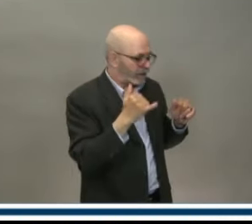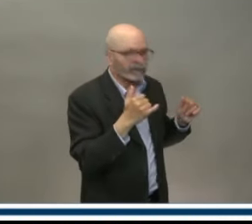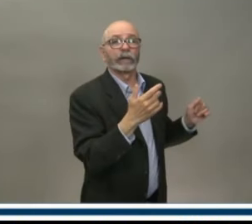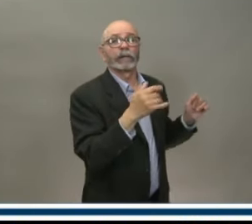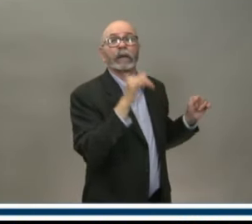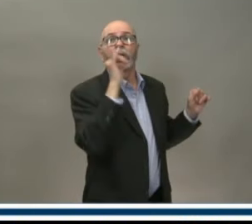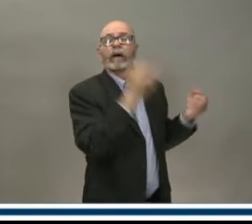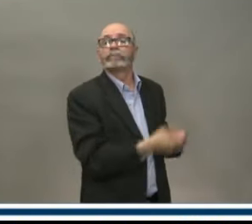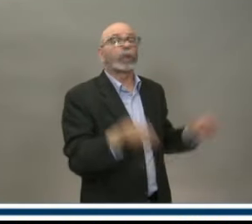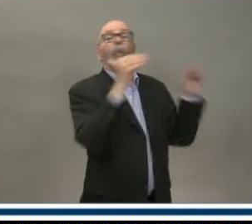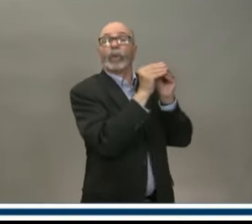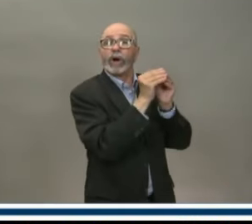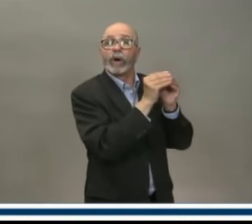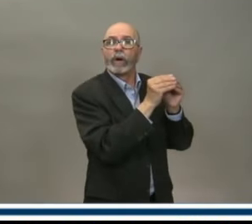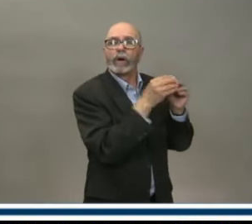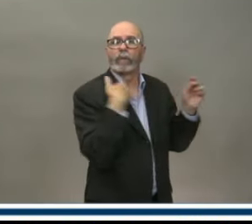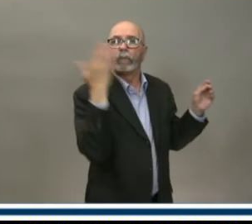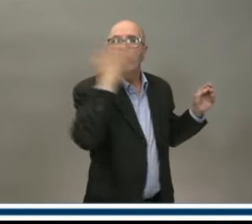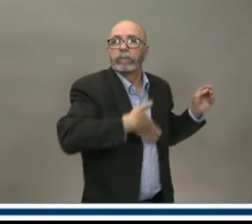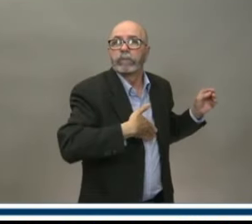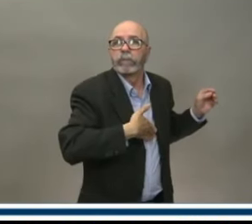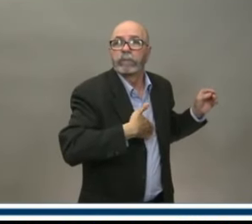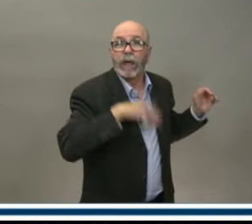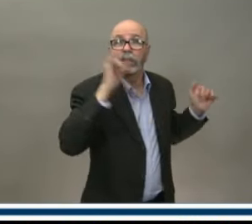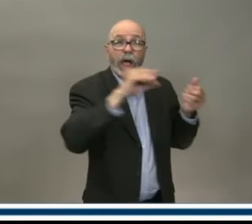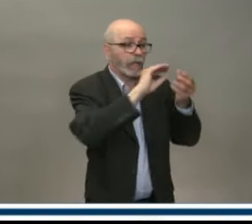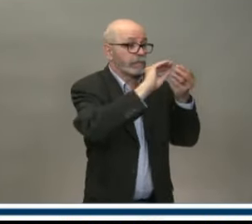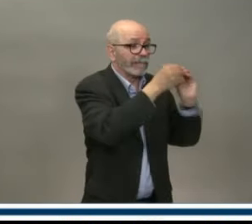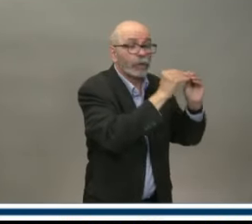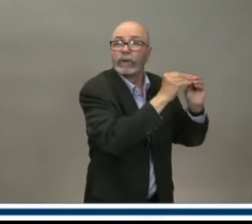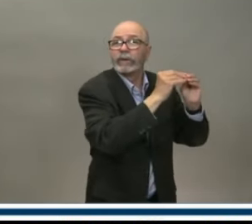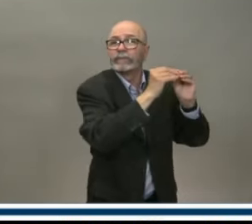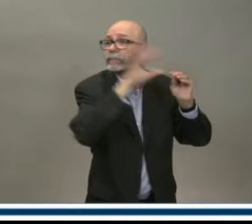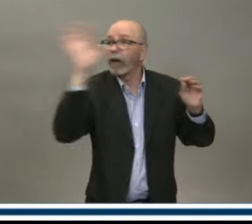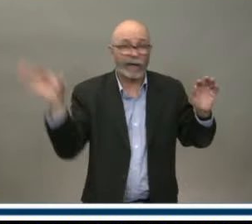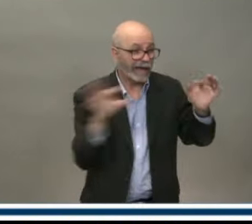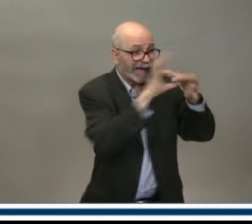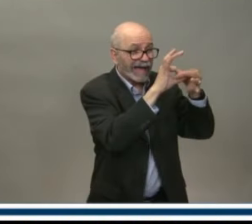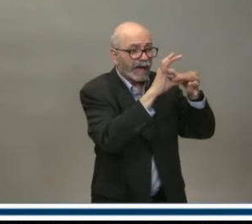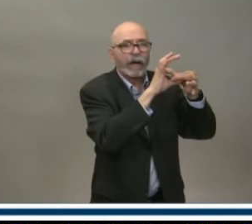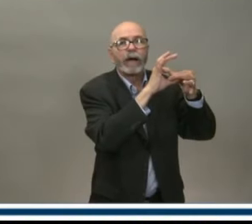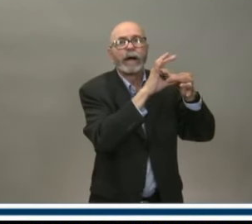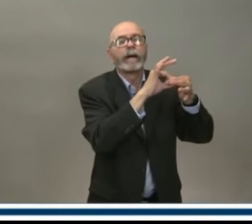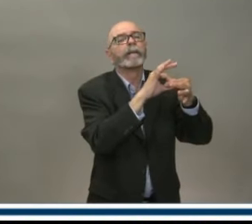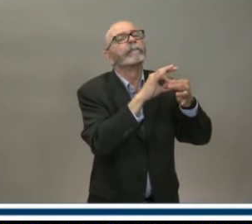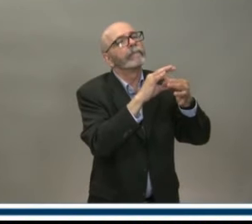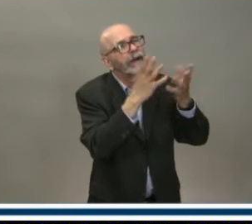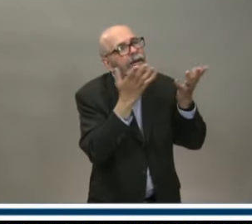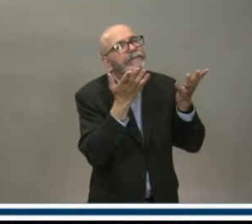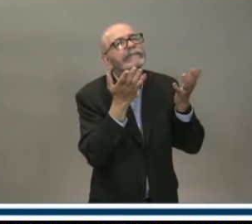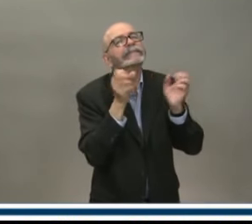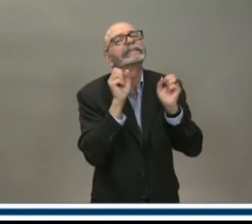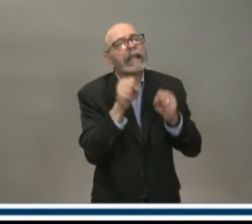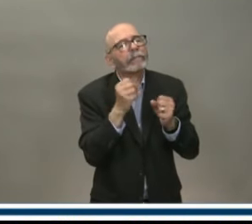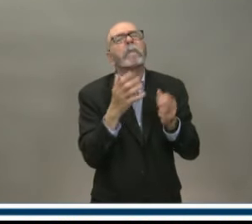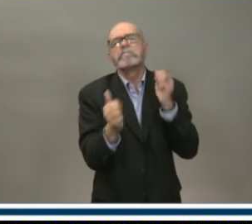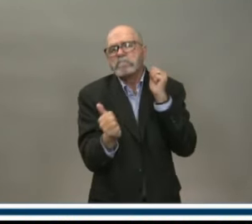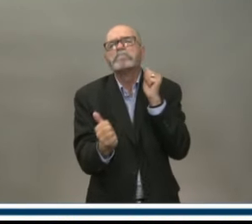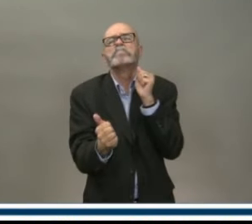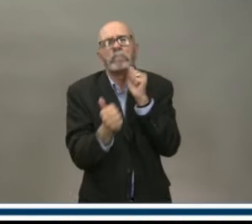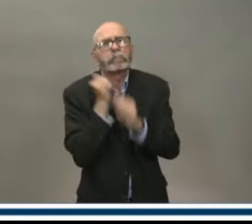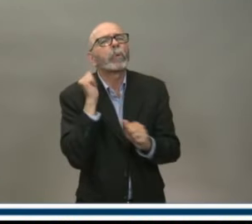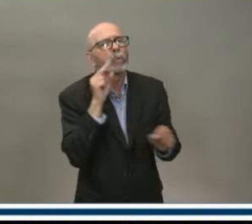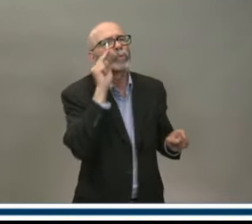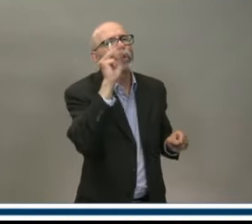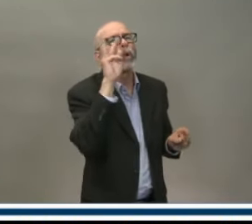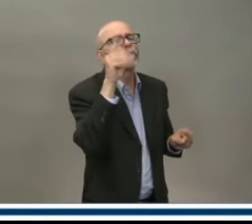So certainly there's a significant proportion of our cases right now that are coming from the Northwood outbreak. Go ahead with your